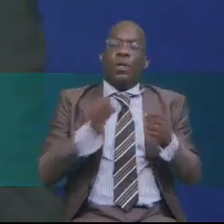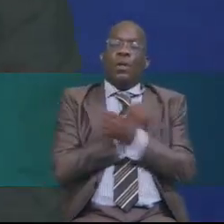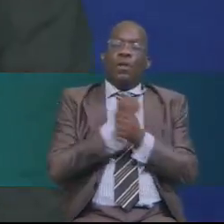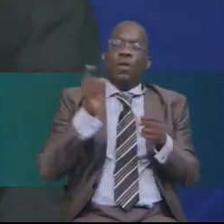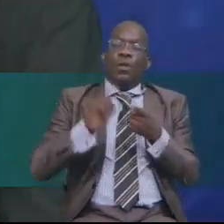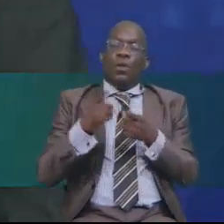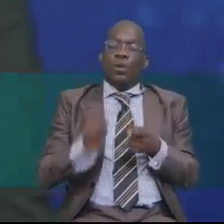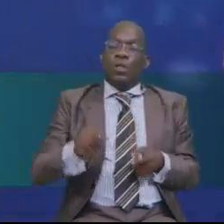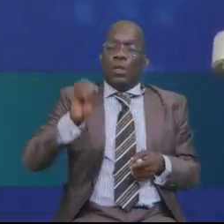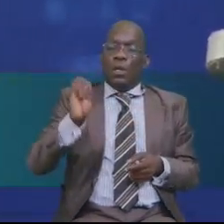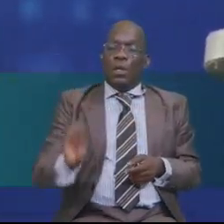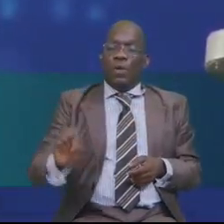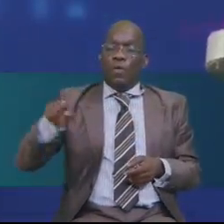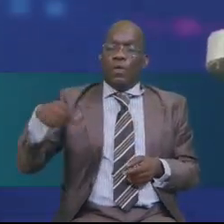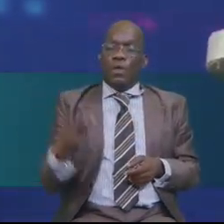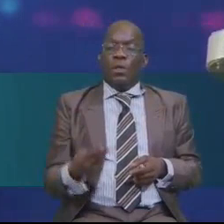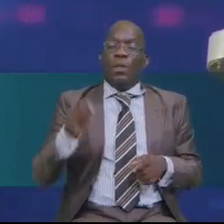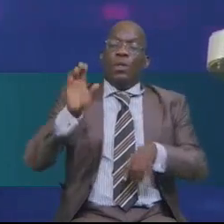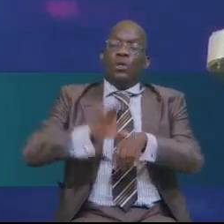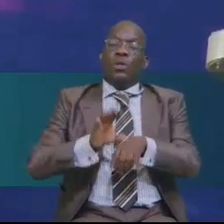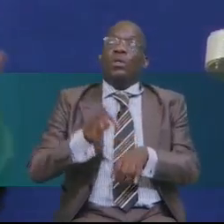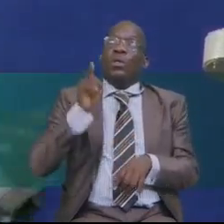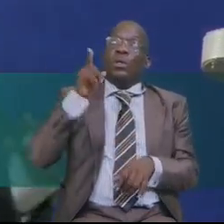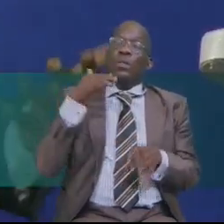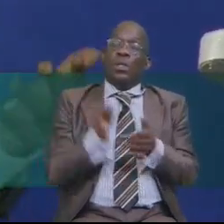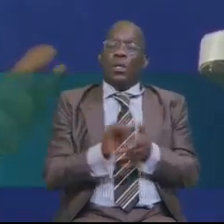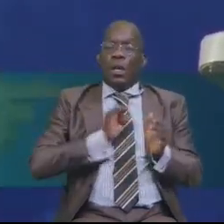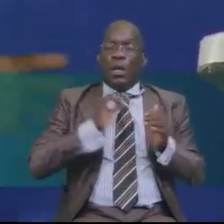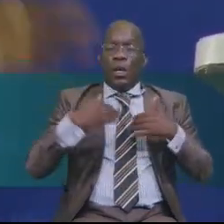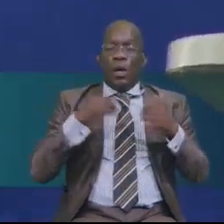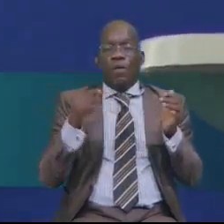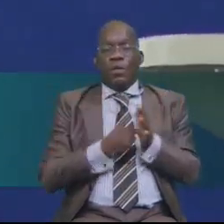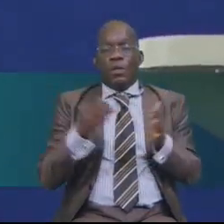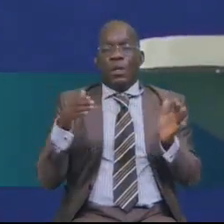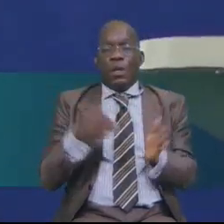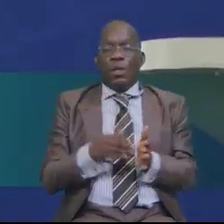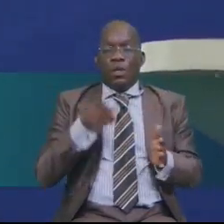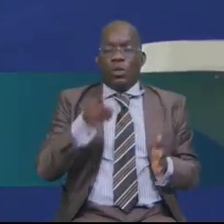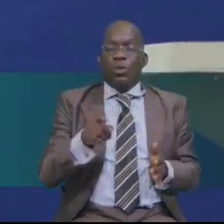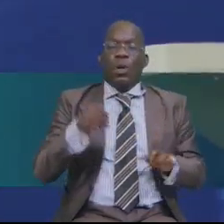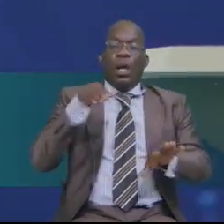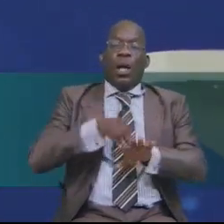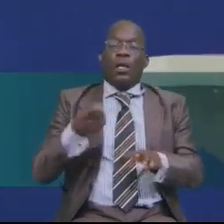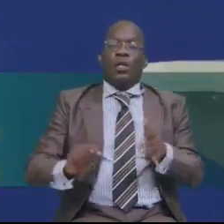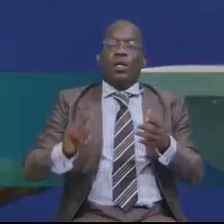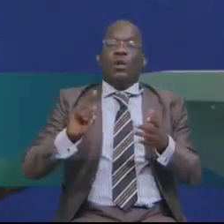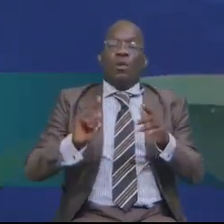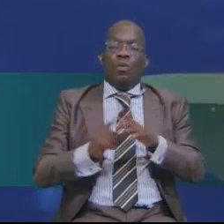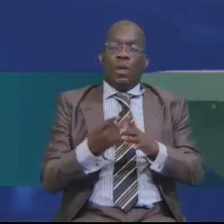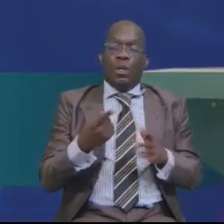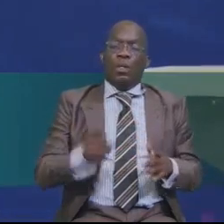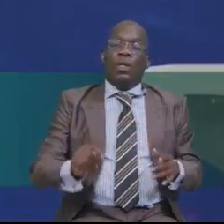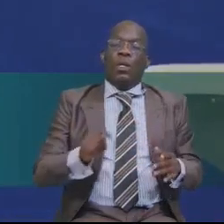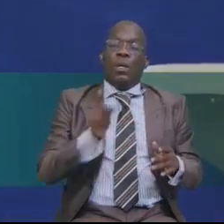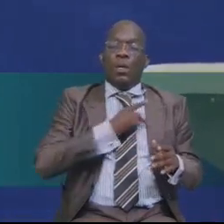it said, I have this against you. At the beginning, the kingdom of God was number one. The kingdom